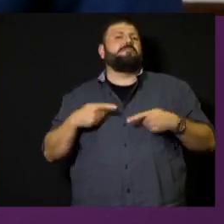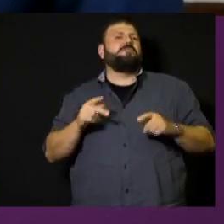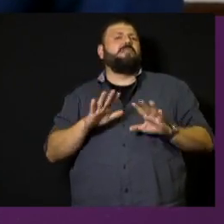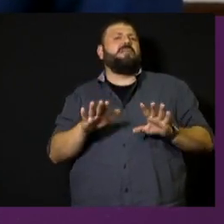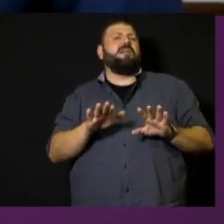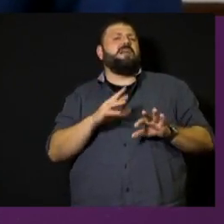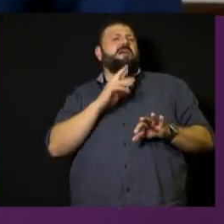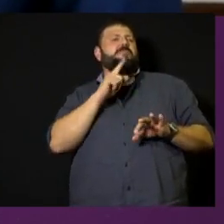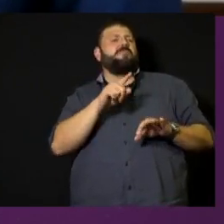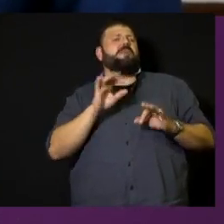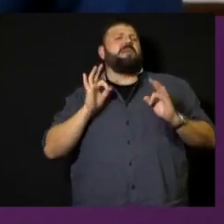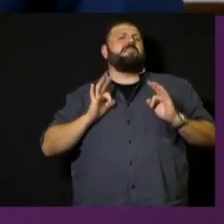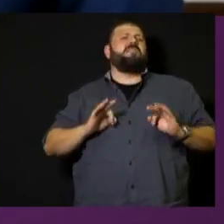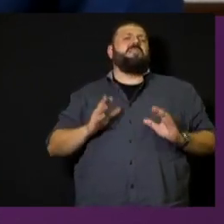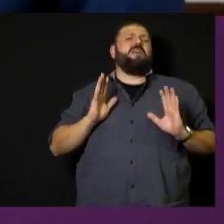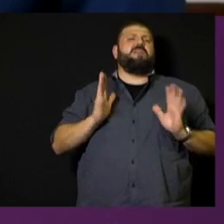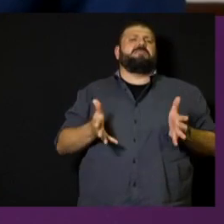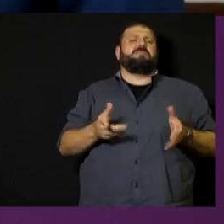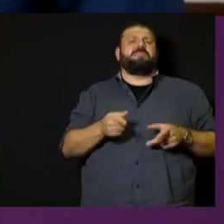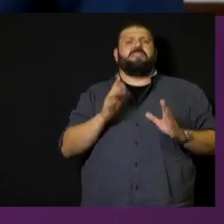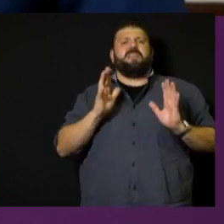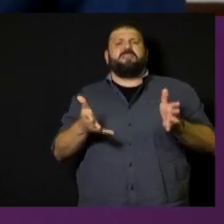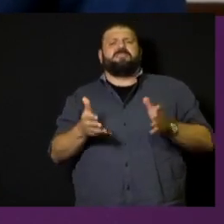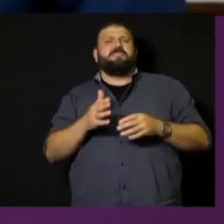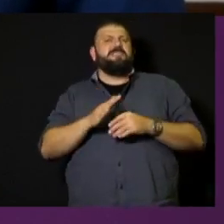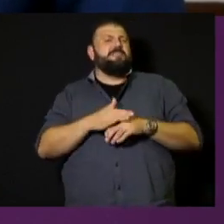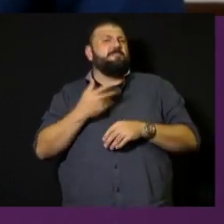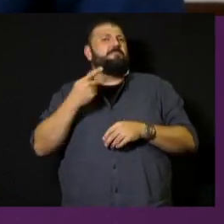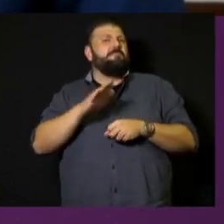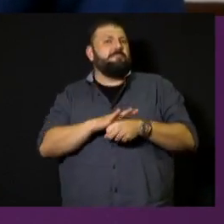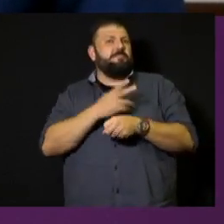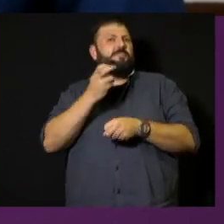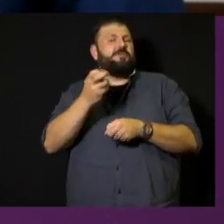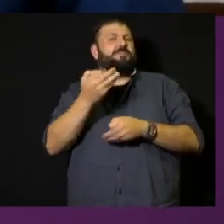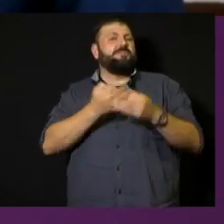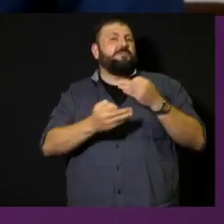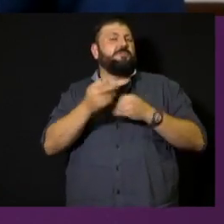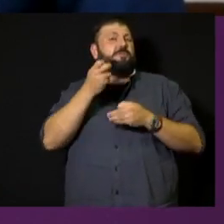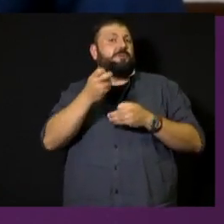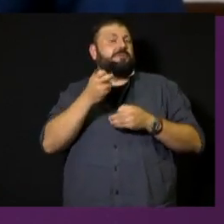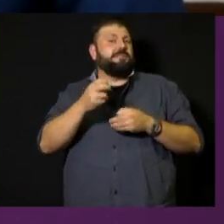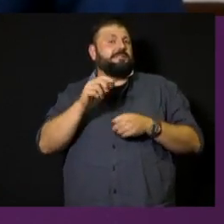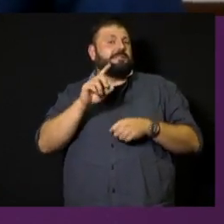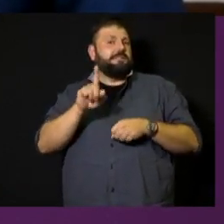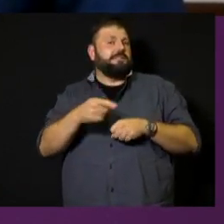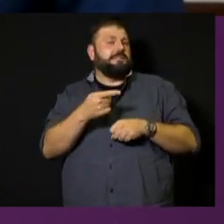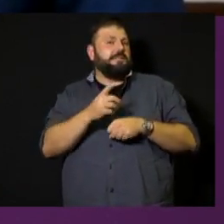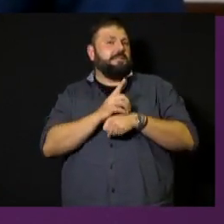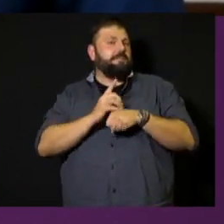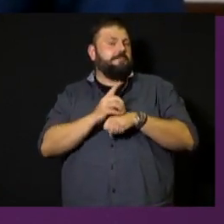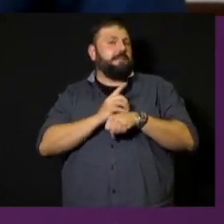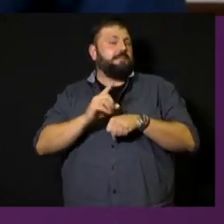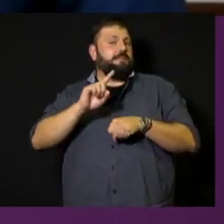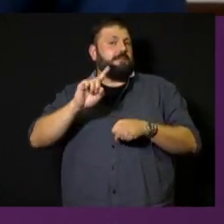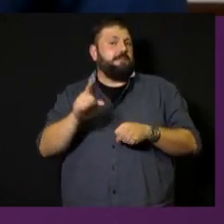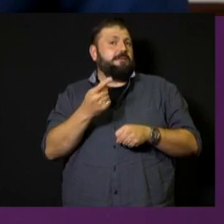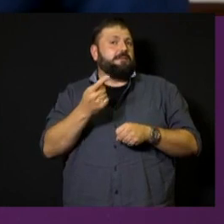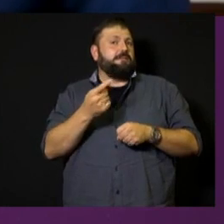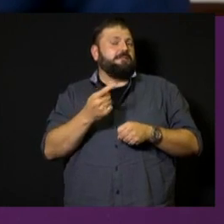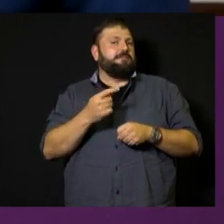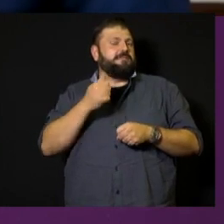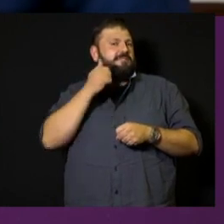to lose sight of things. It's very easy to think that you're more than the others, and part of being a diamond